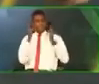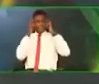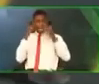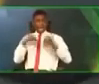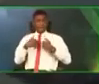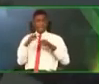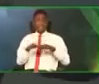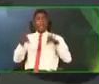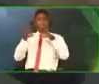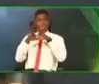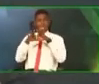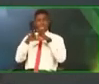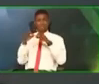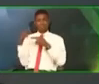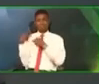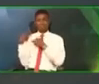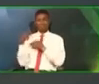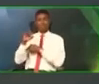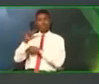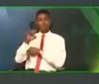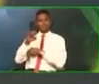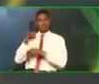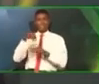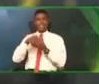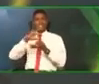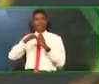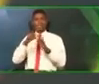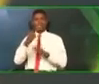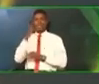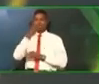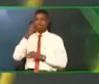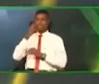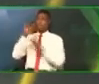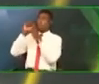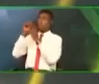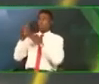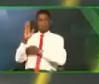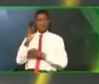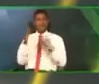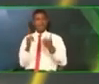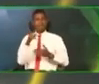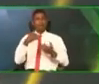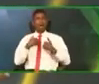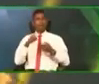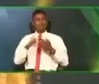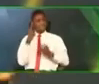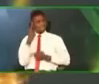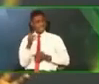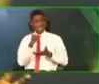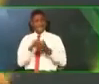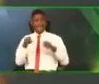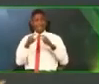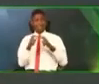in interpreting the speakings of God. Now you are about to see the role play, that as robust as your